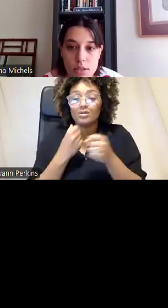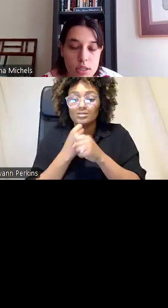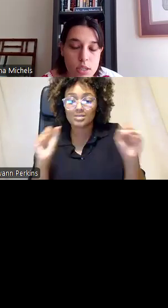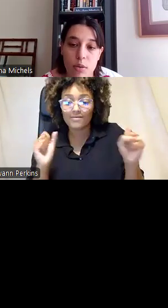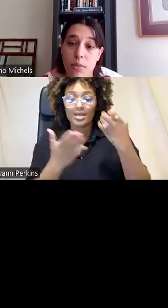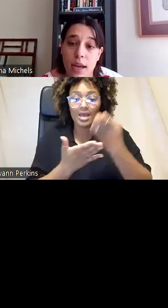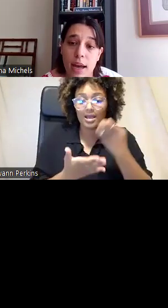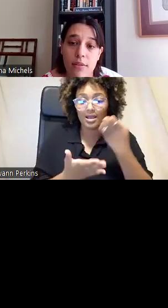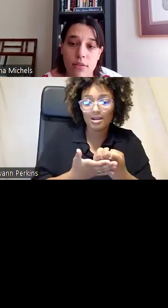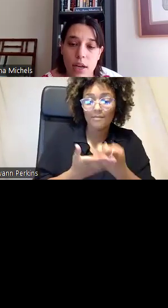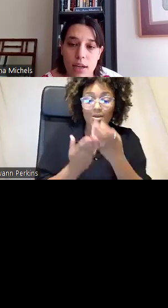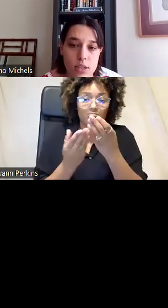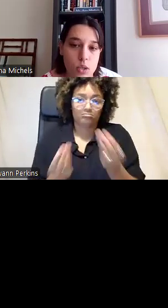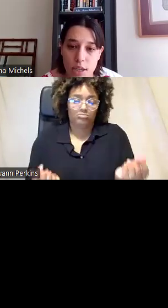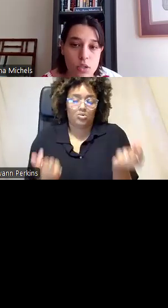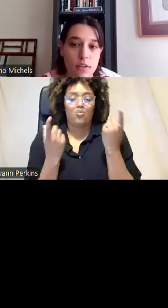other concerns that a survivor may have,